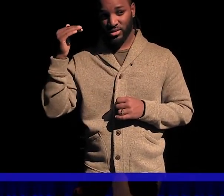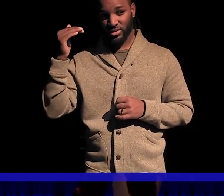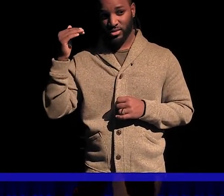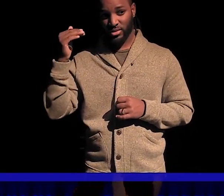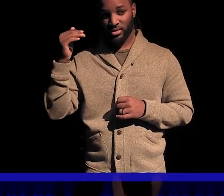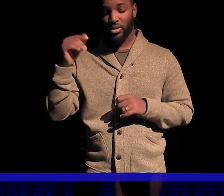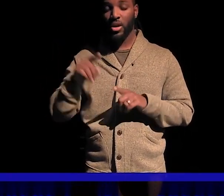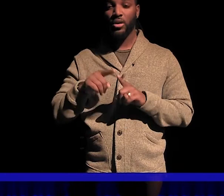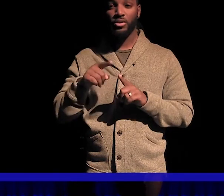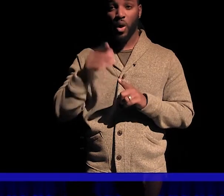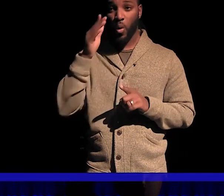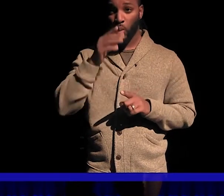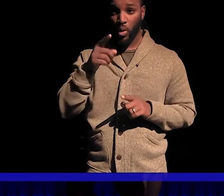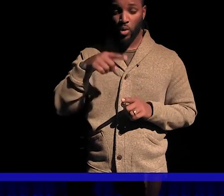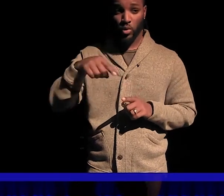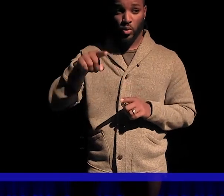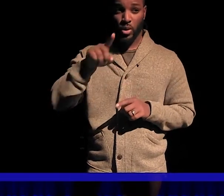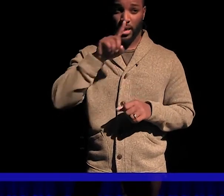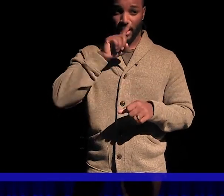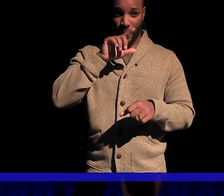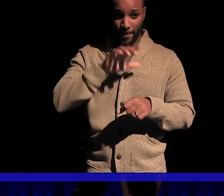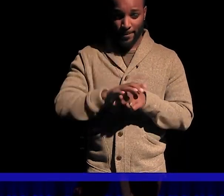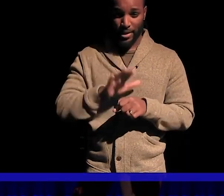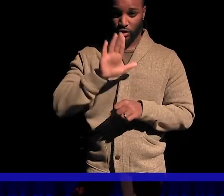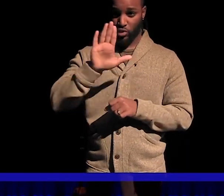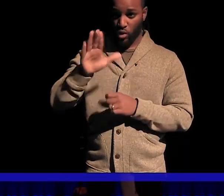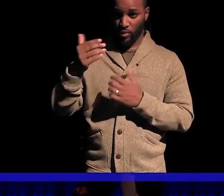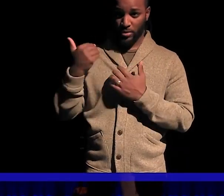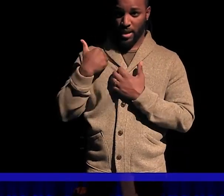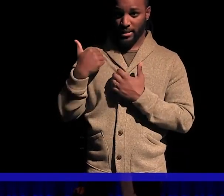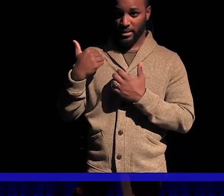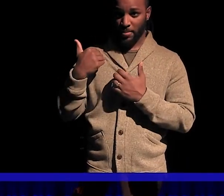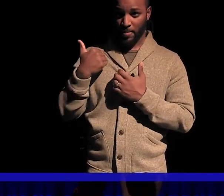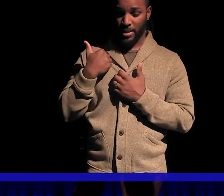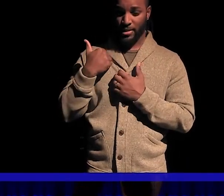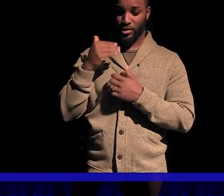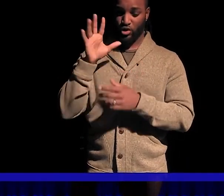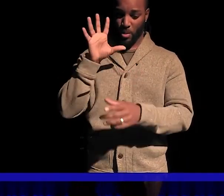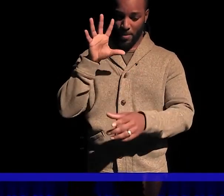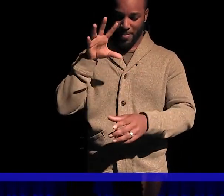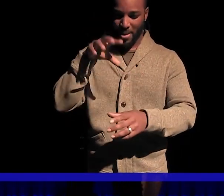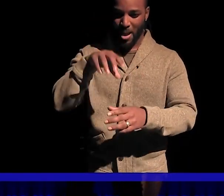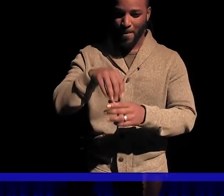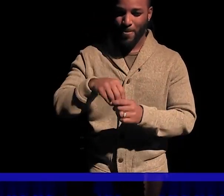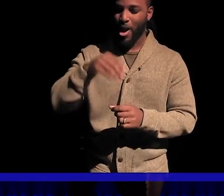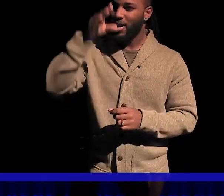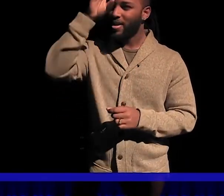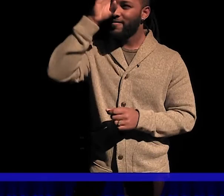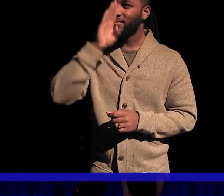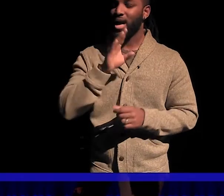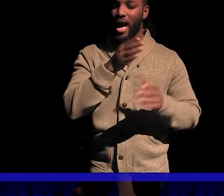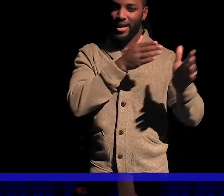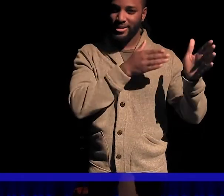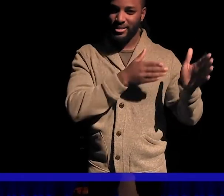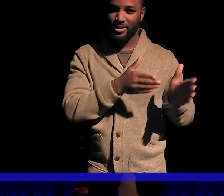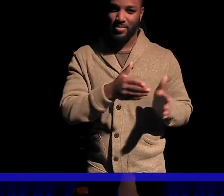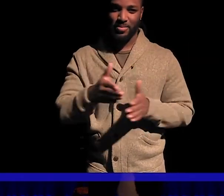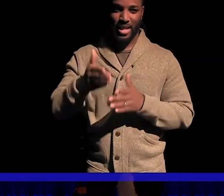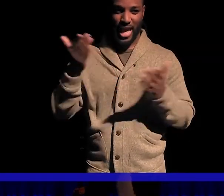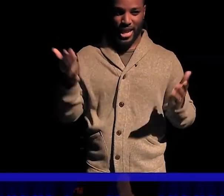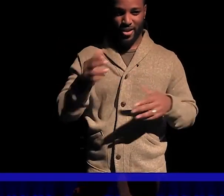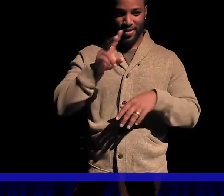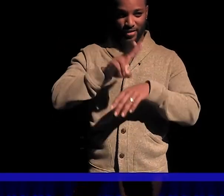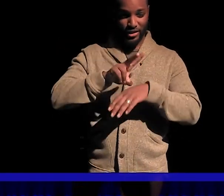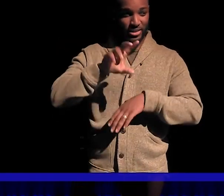will you commit to your responsibility to be part of what God wants to do in Vineyard